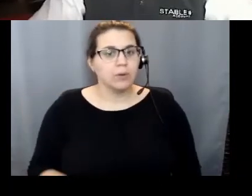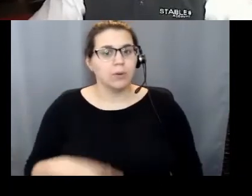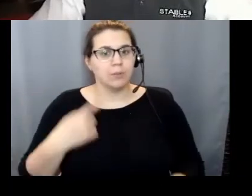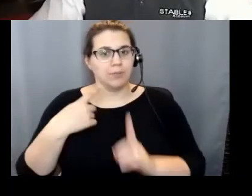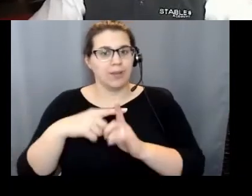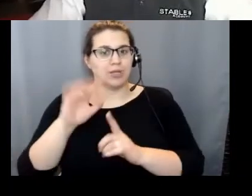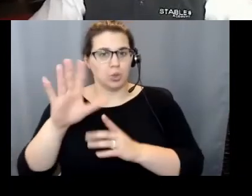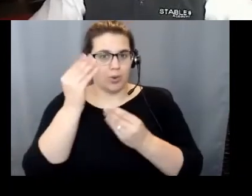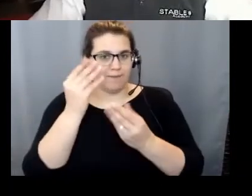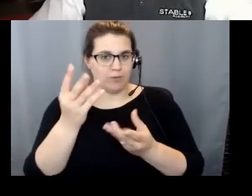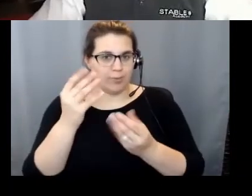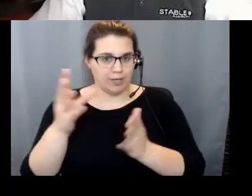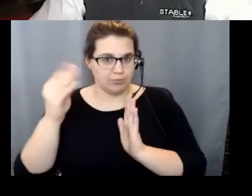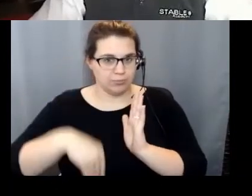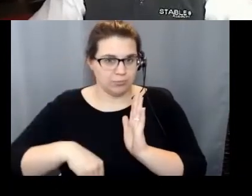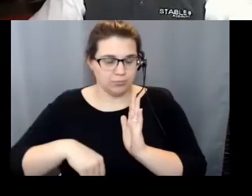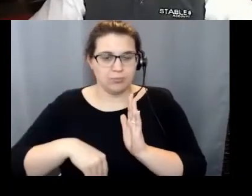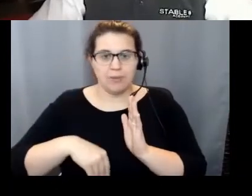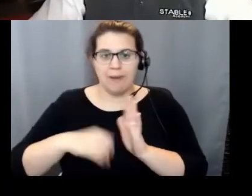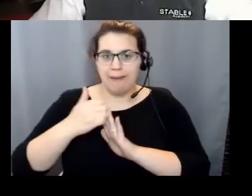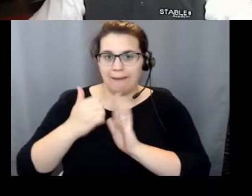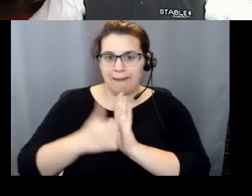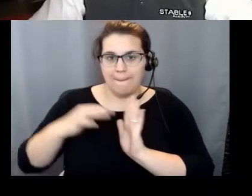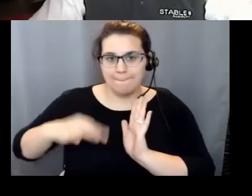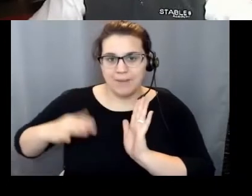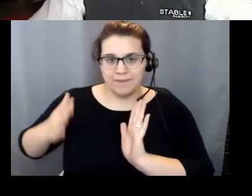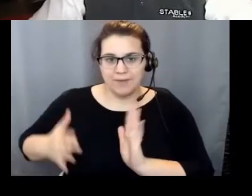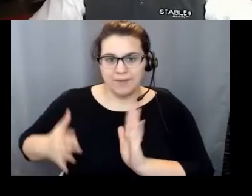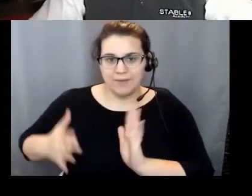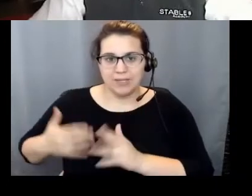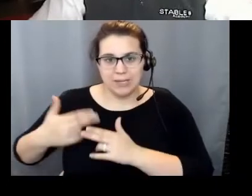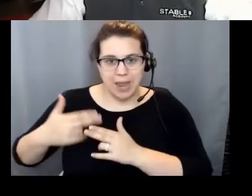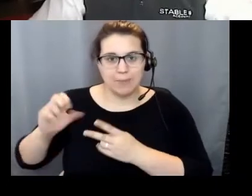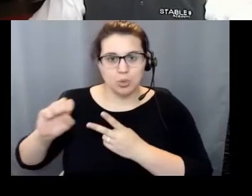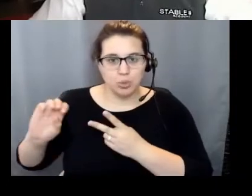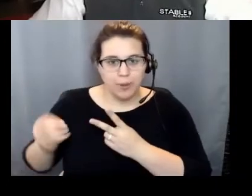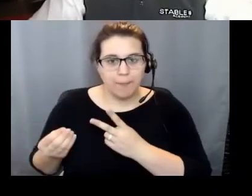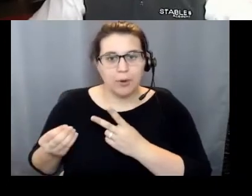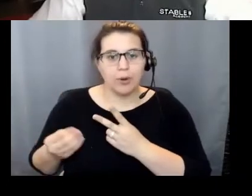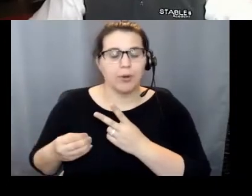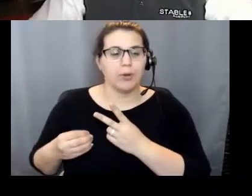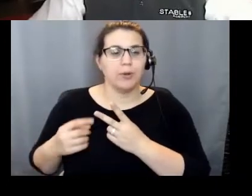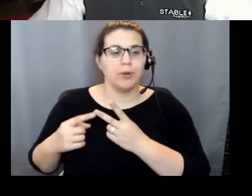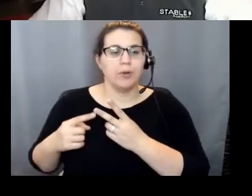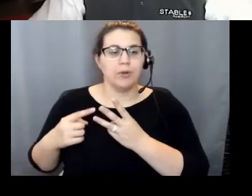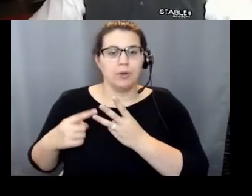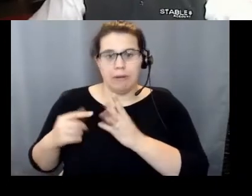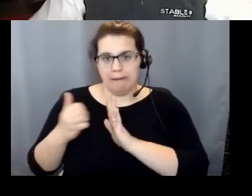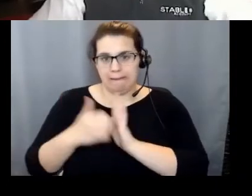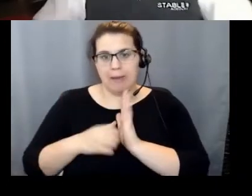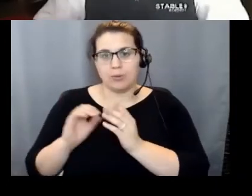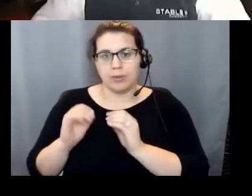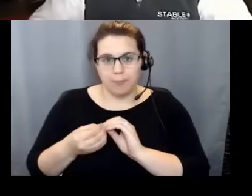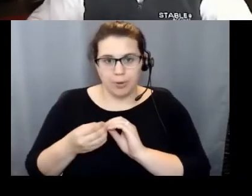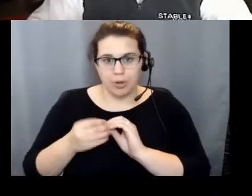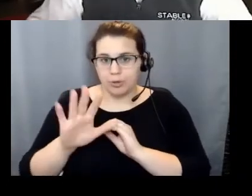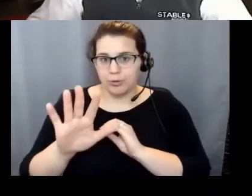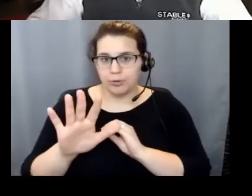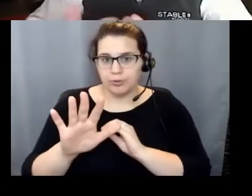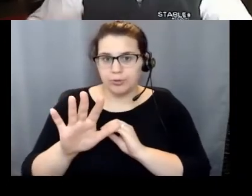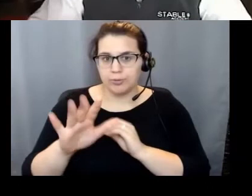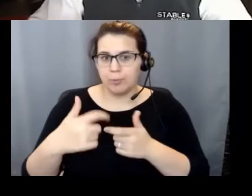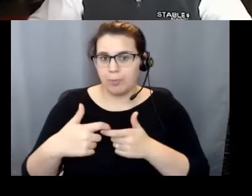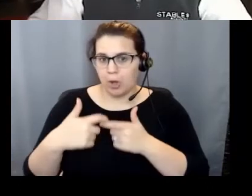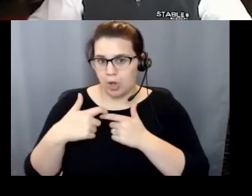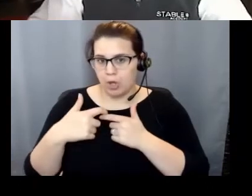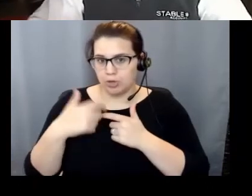the account beneficiary's name, social security number, and then we also have account number. I wanted to pause here, and